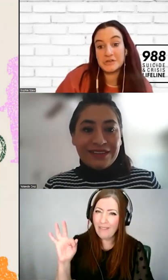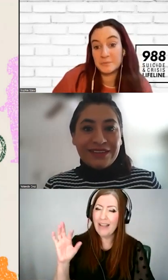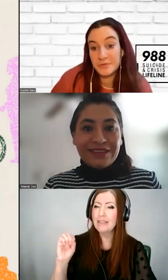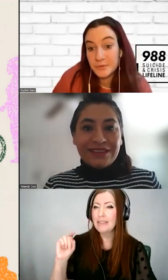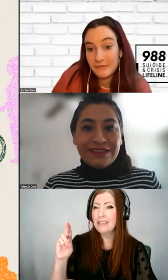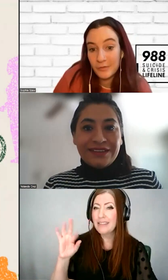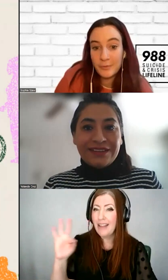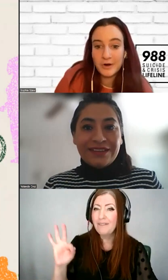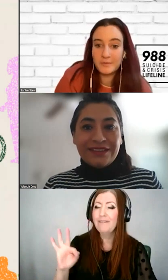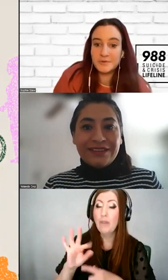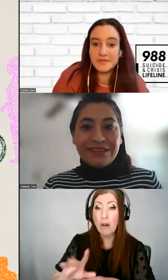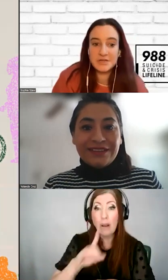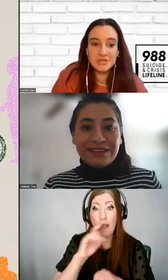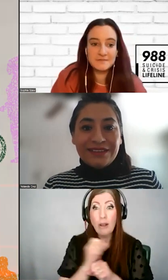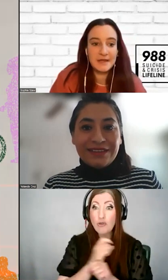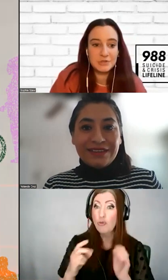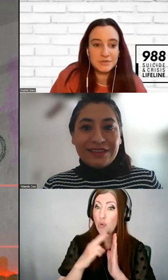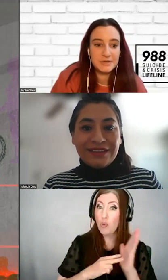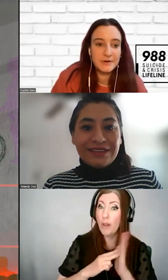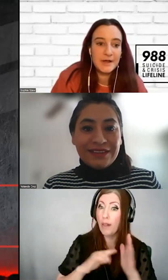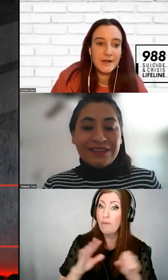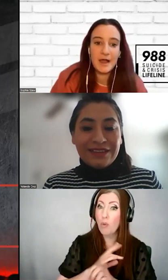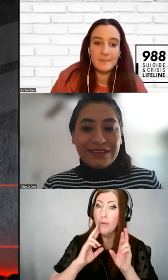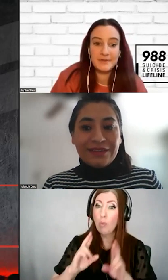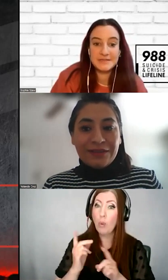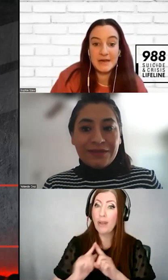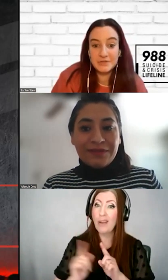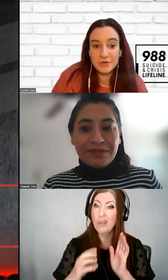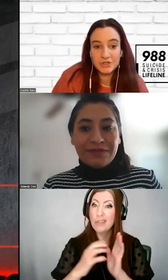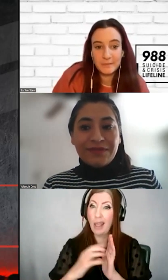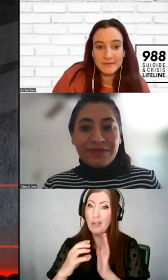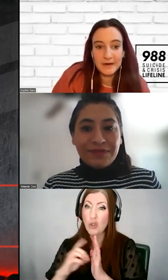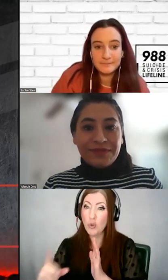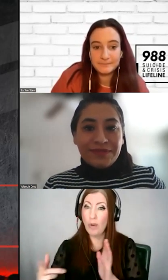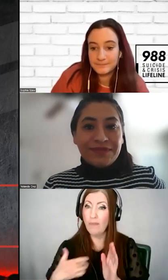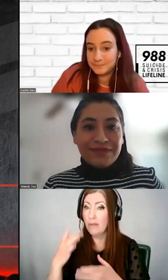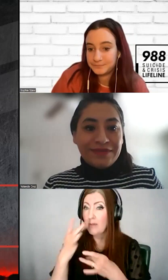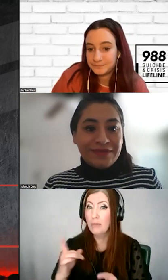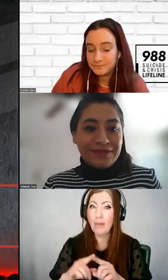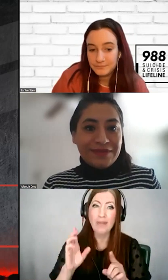back and actually read through that full report or read through sections of it that interest you. But that's kind of the structure right there.